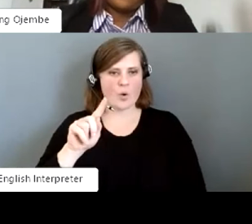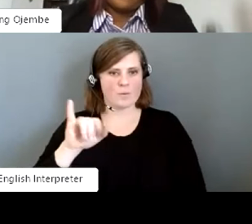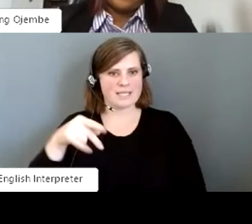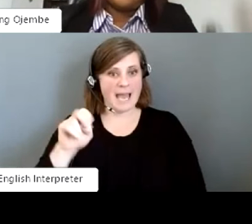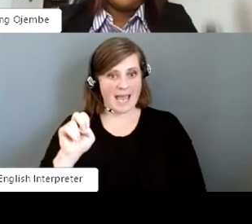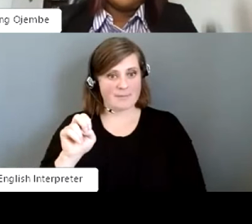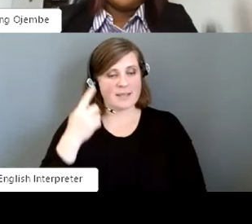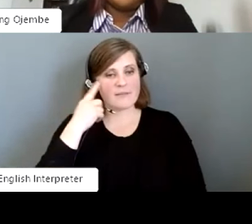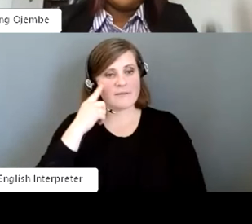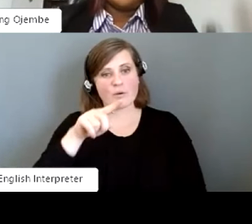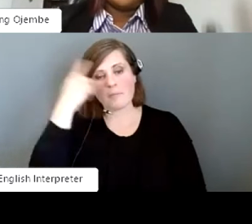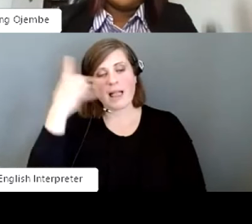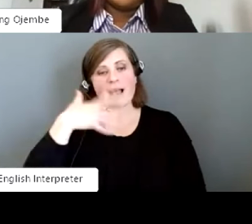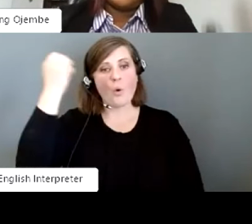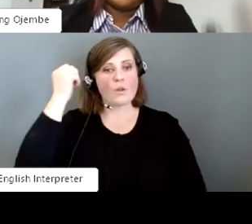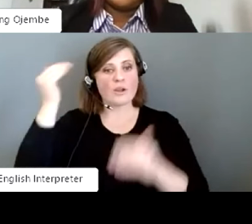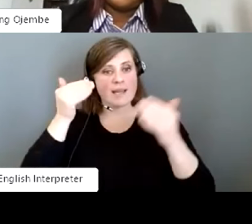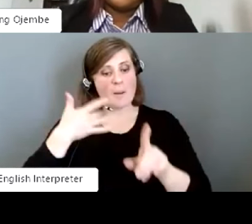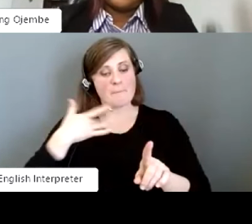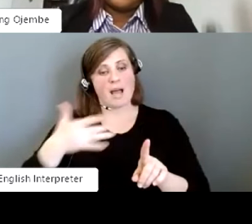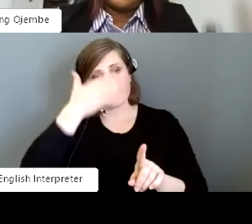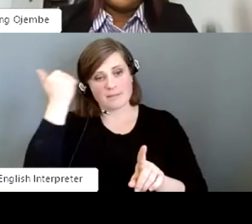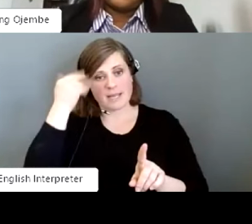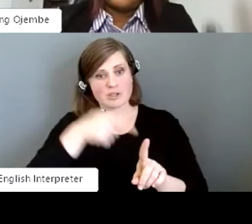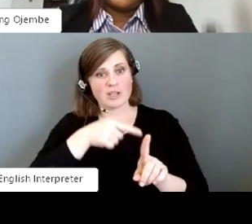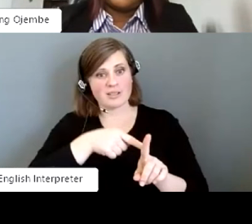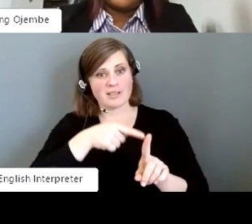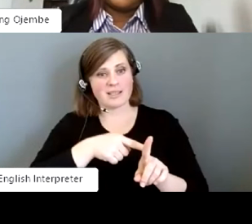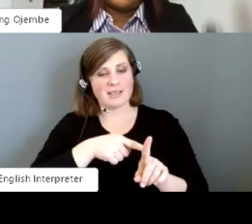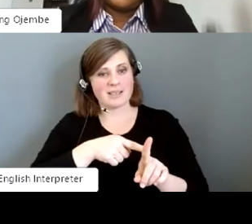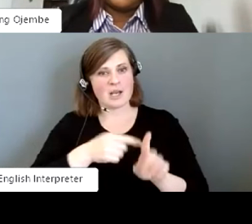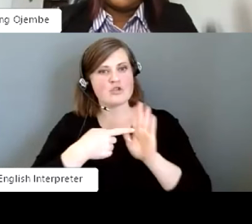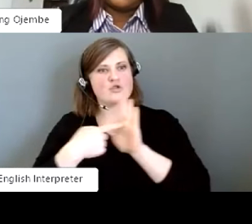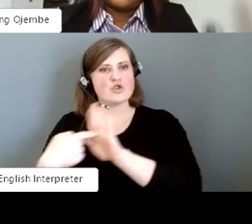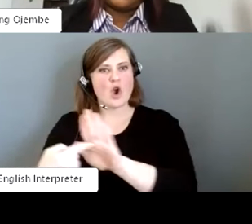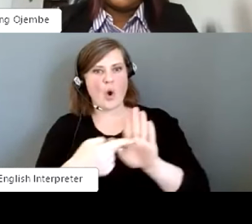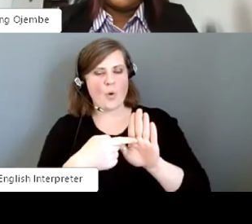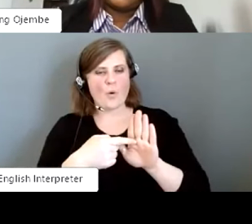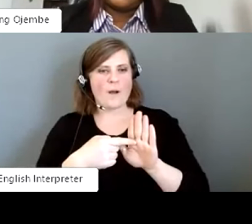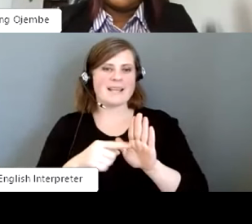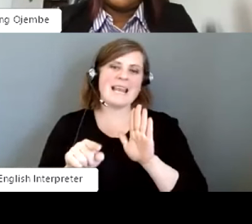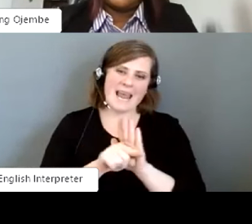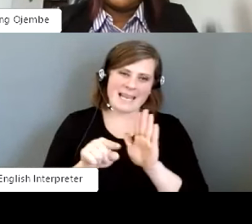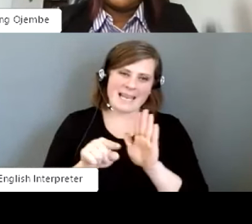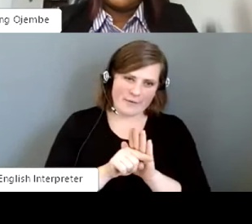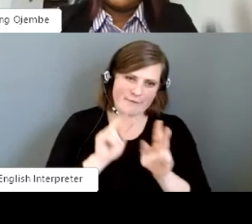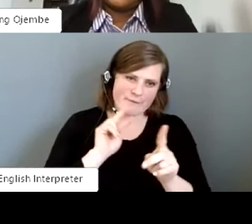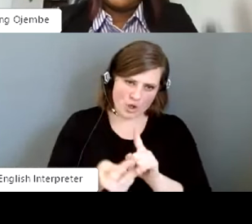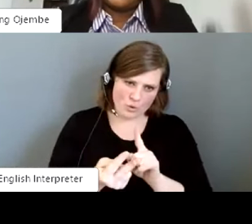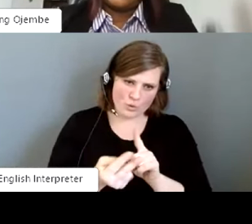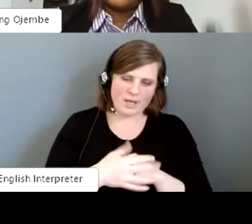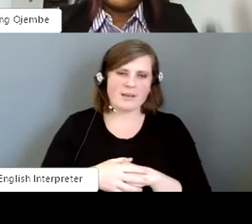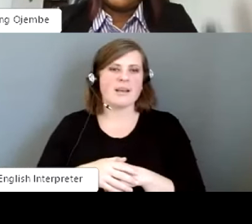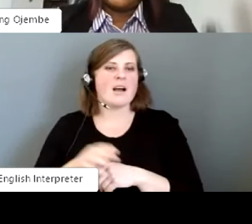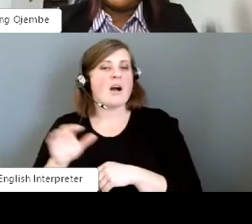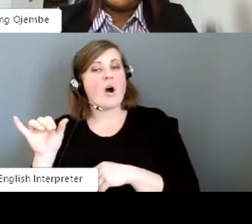example, Black older adults with dementia most times are often portrayed as in the negative light and reinforcing harmful stereotypes,